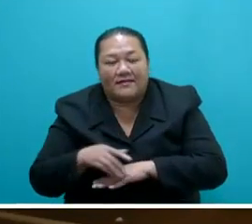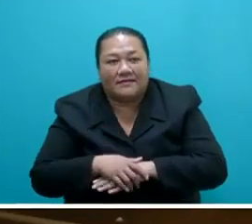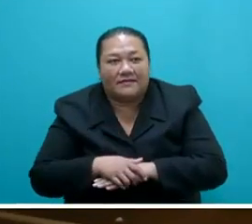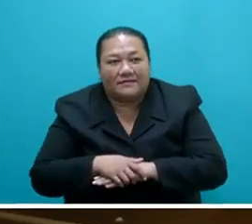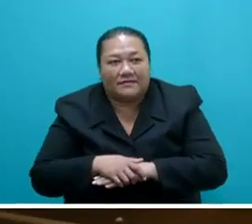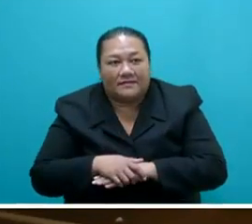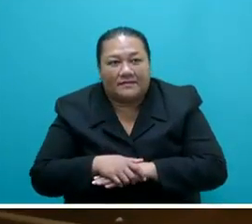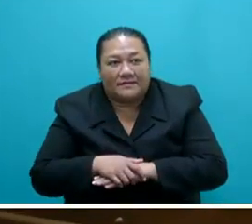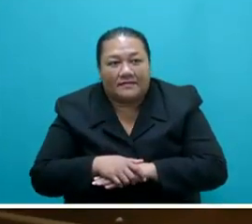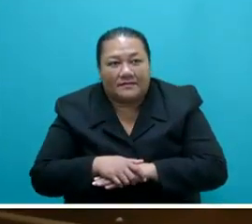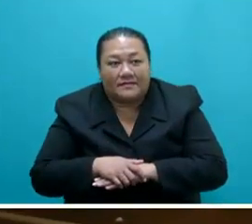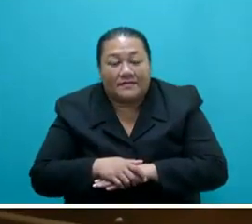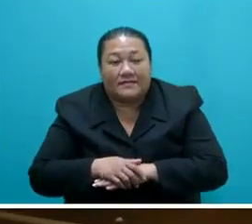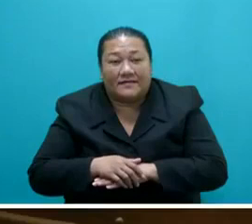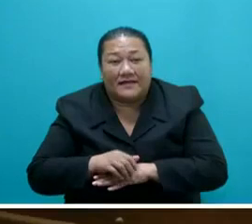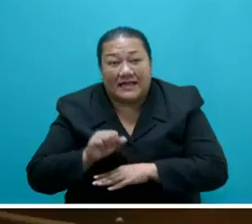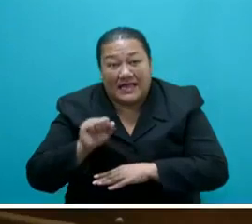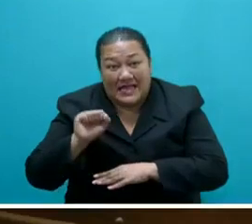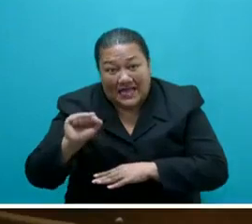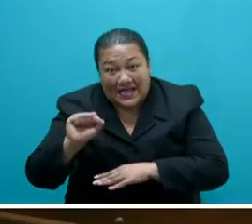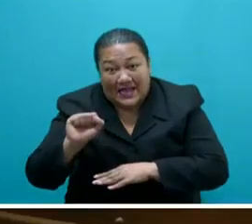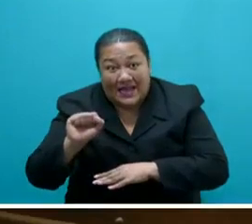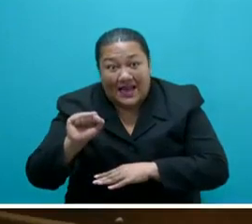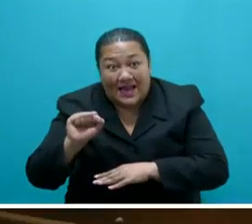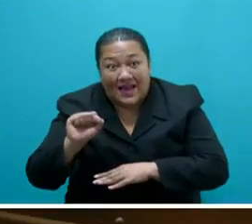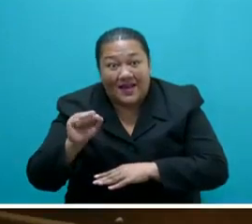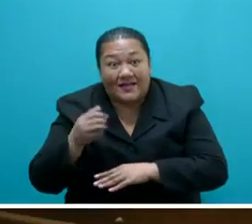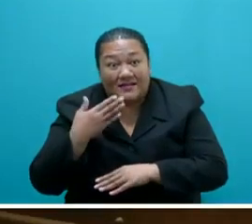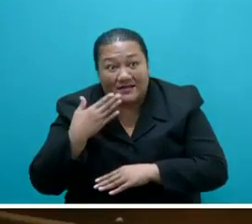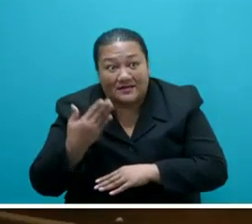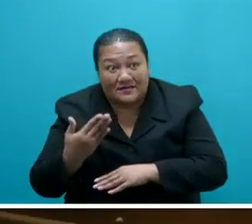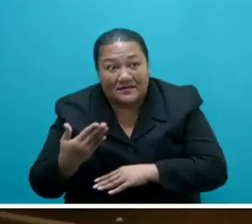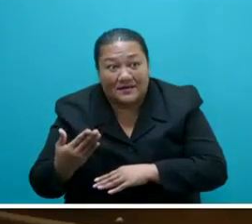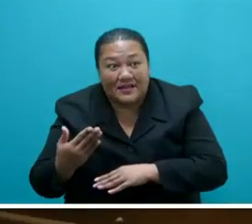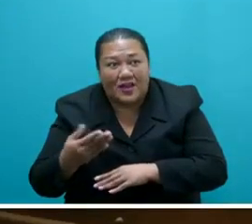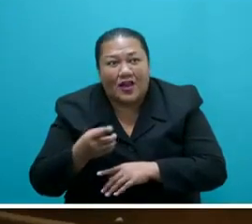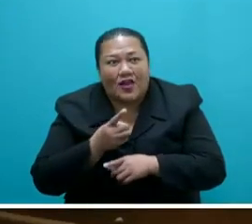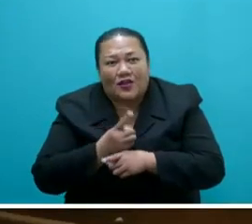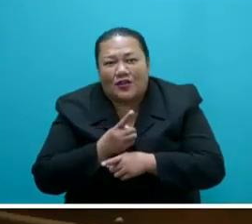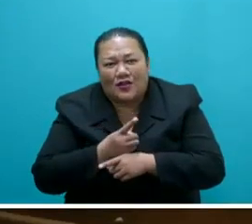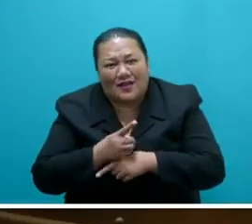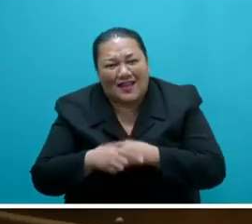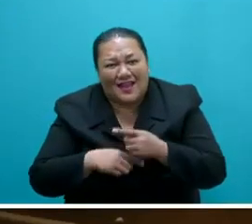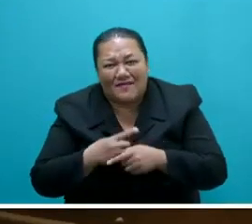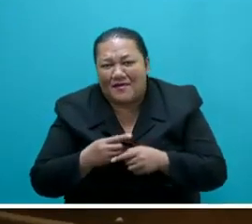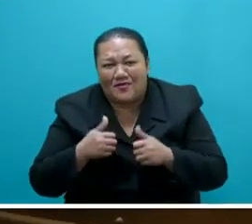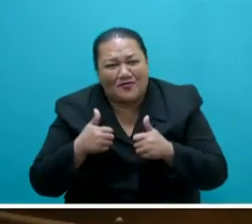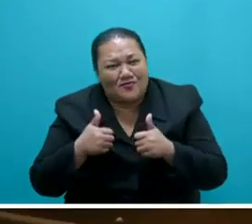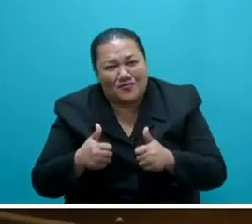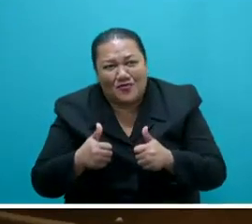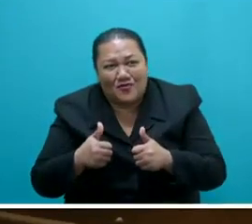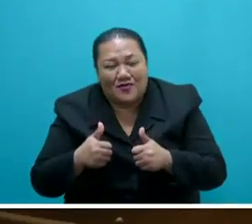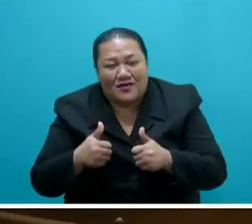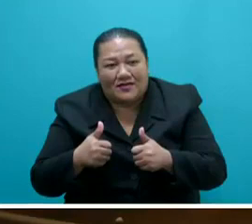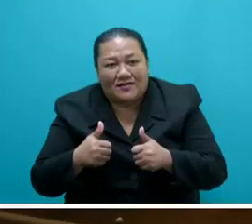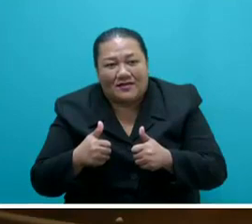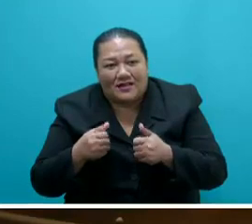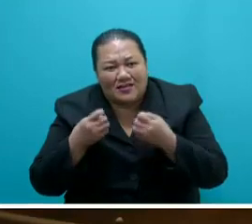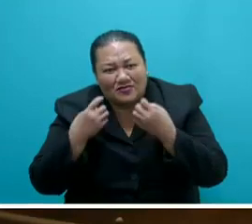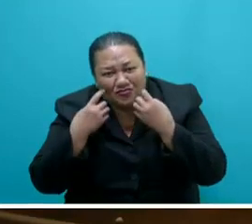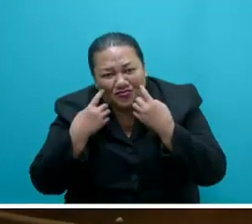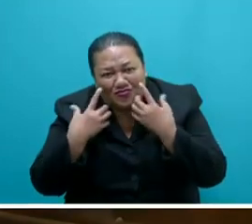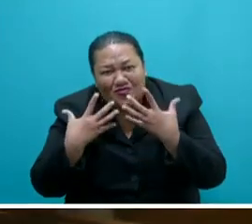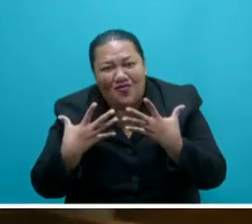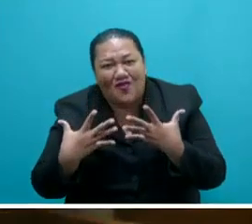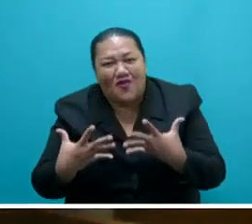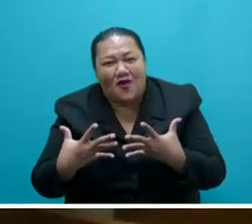His opening address epitomized the exemplary leadership and patriotism he has displayed over